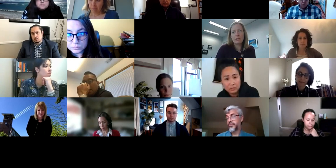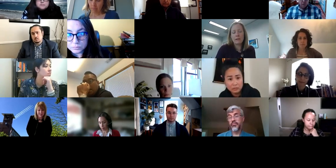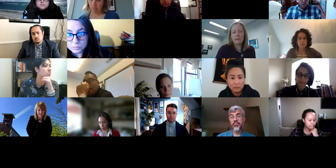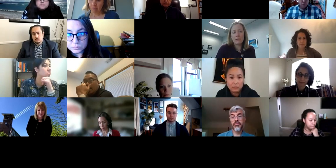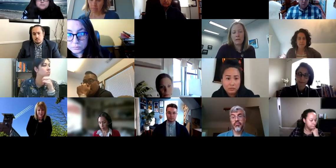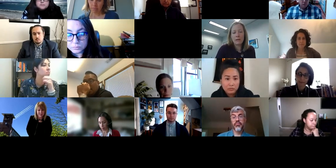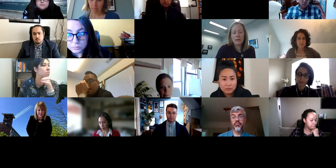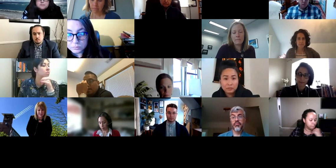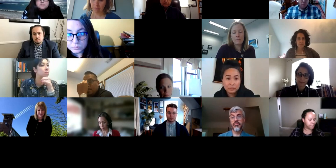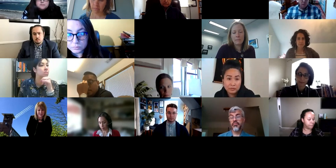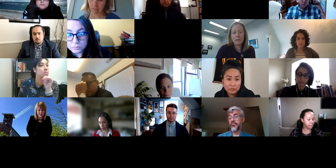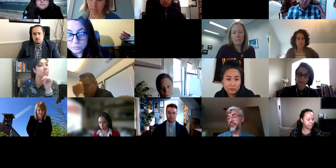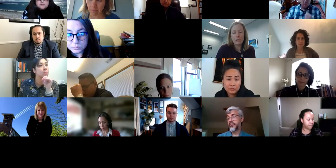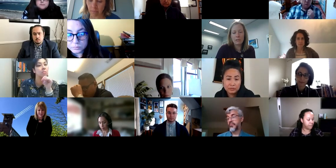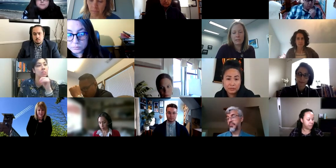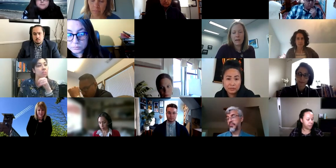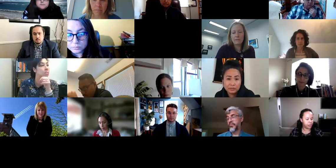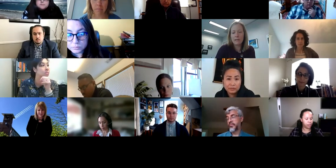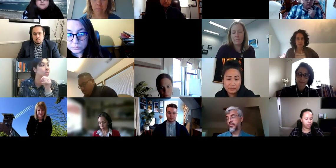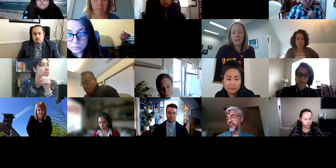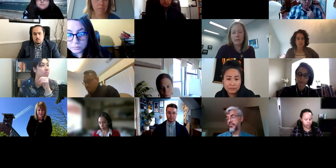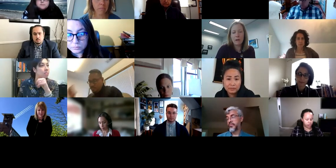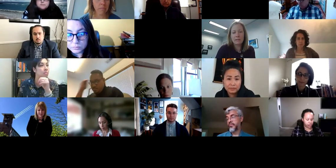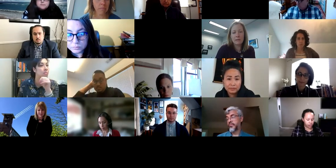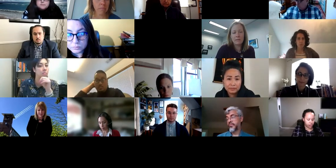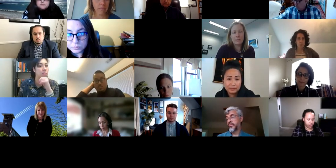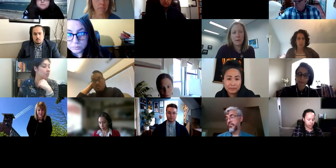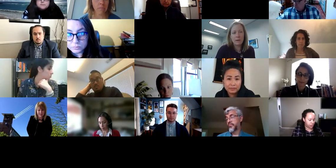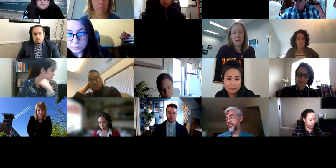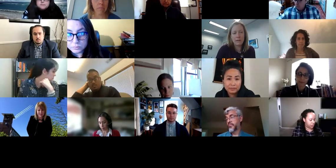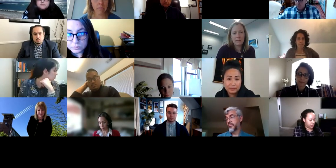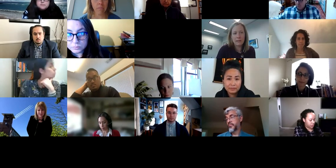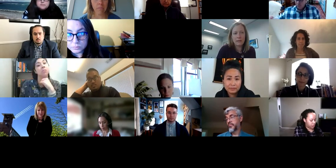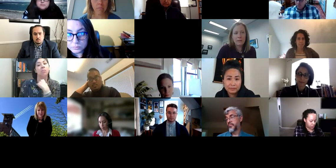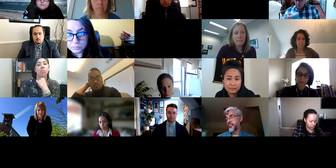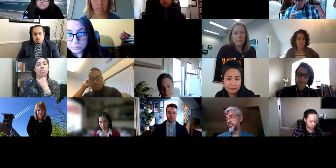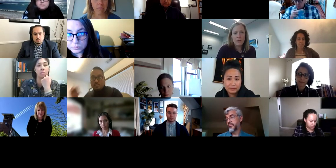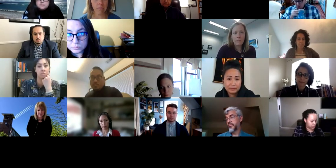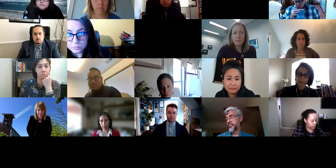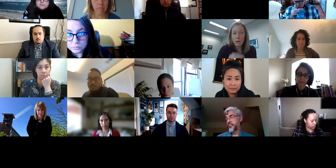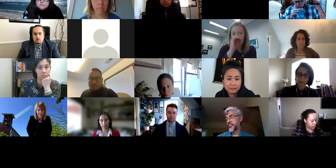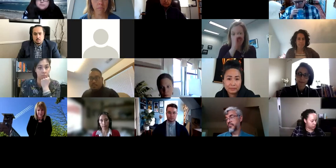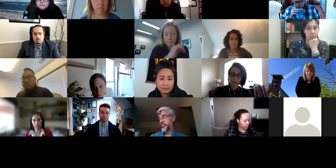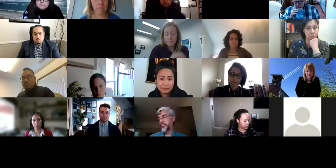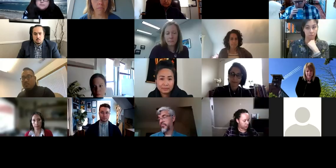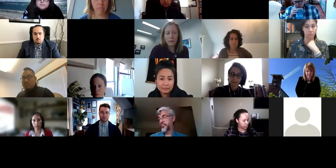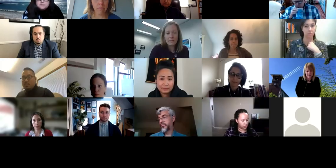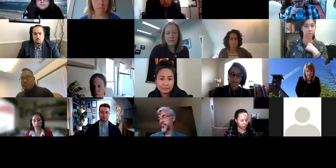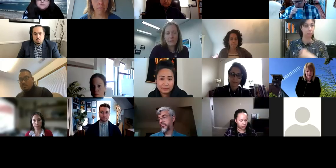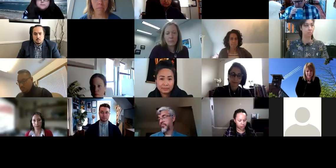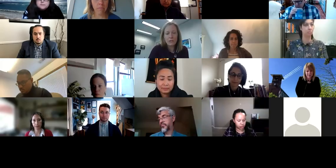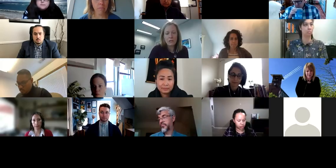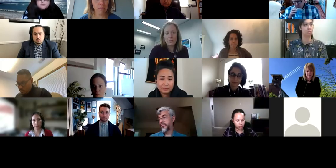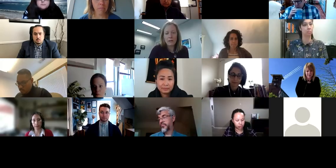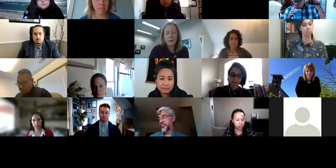year, and all of the precious lives that have been lost and affected by COVID-19, as well as racism